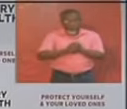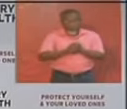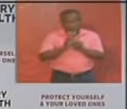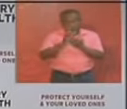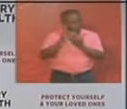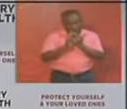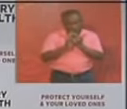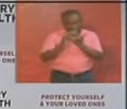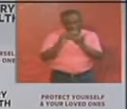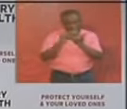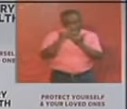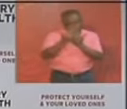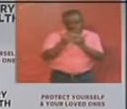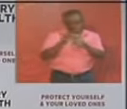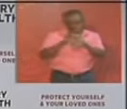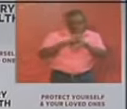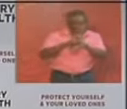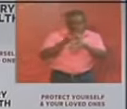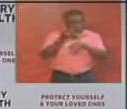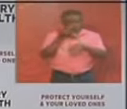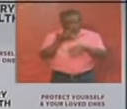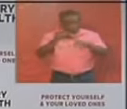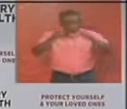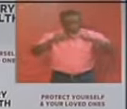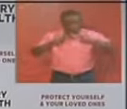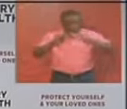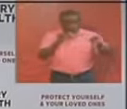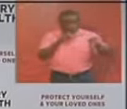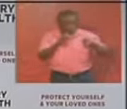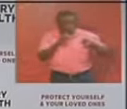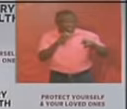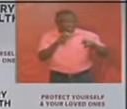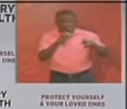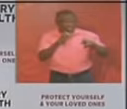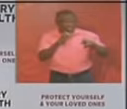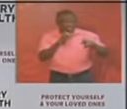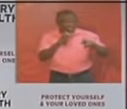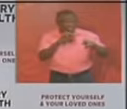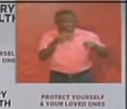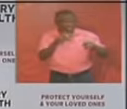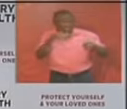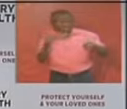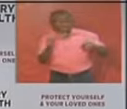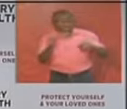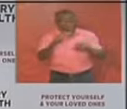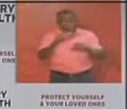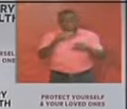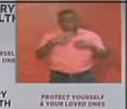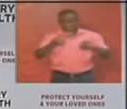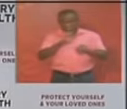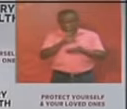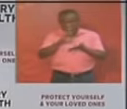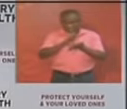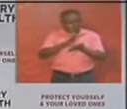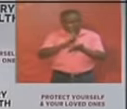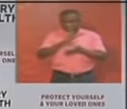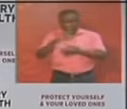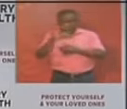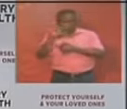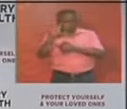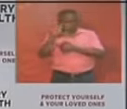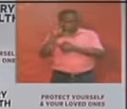of testing the delivery mechanisms at both the Canaan Health Center and the Roxborough Health Center. We have a